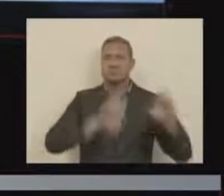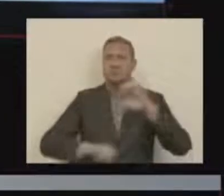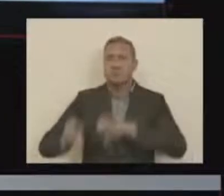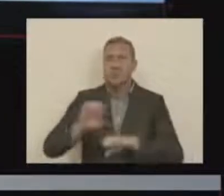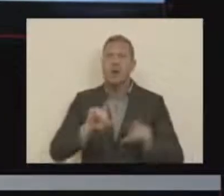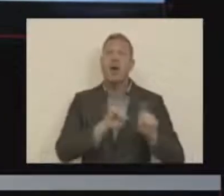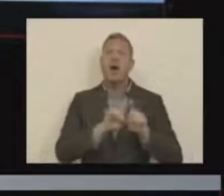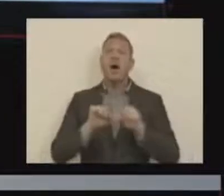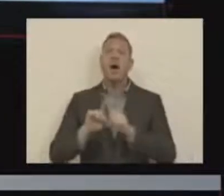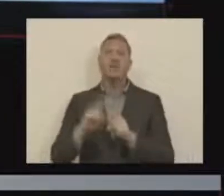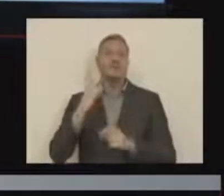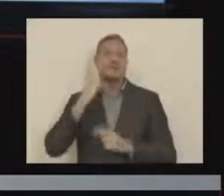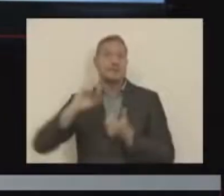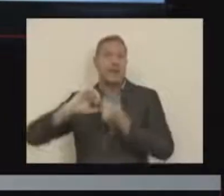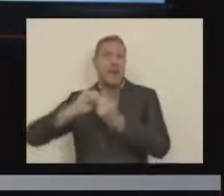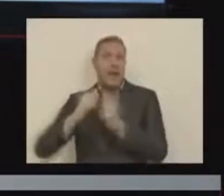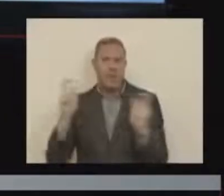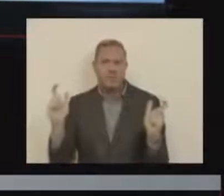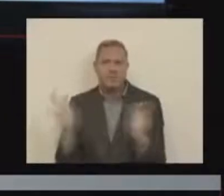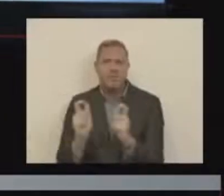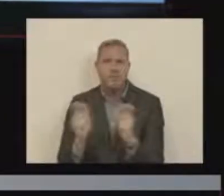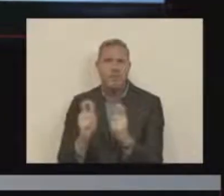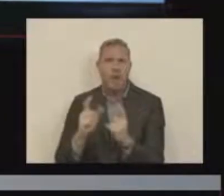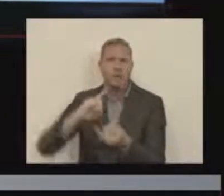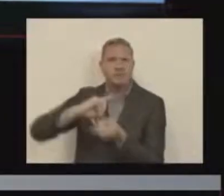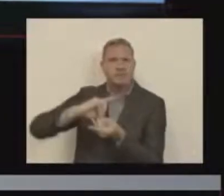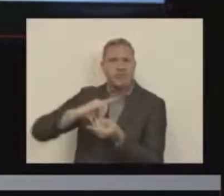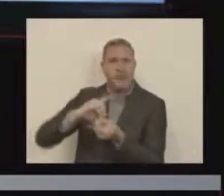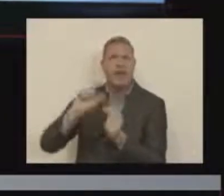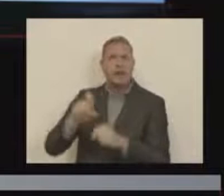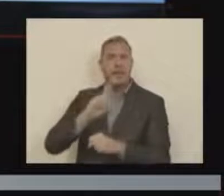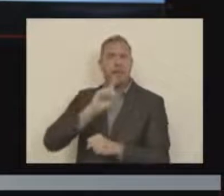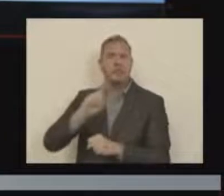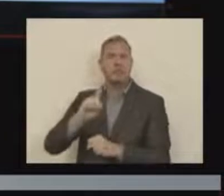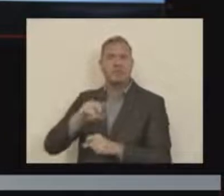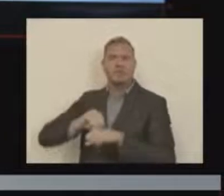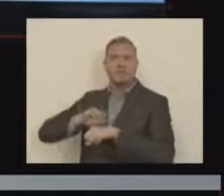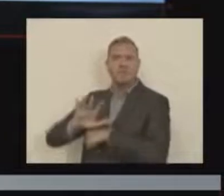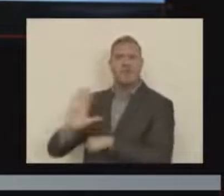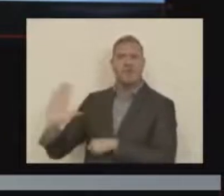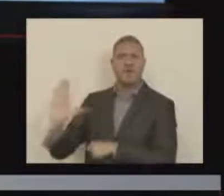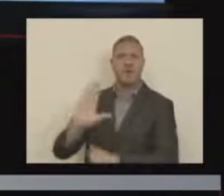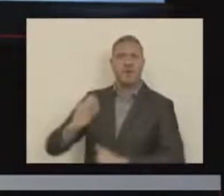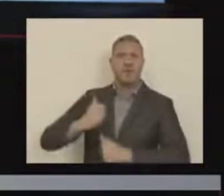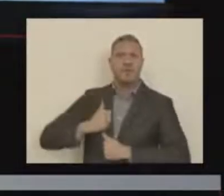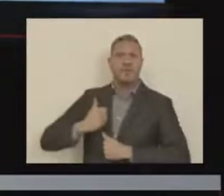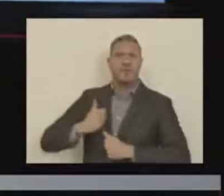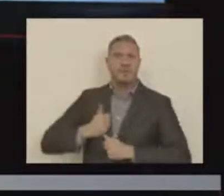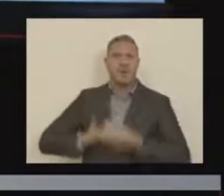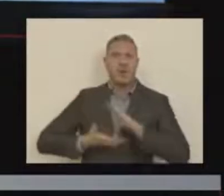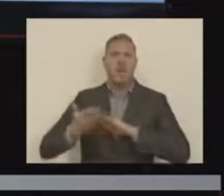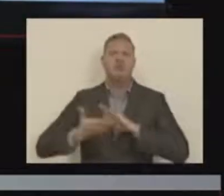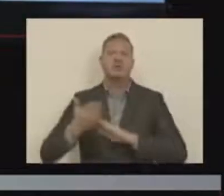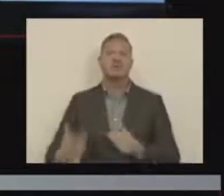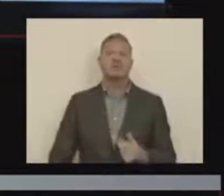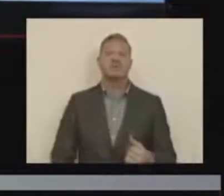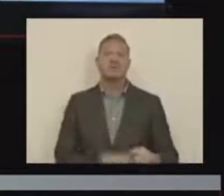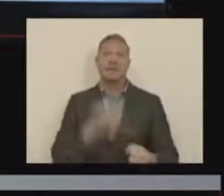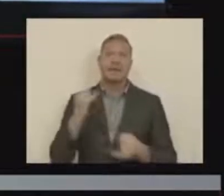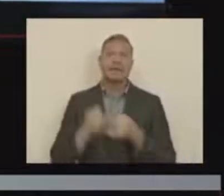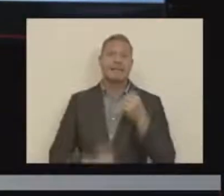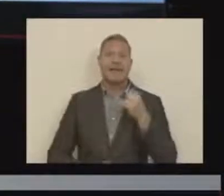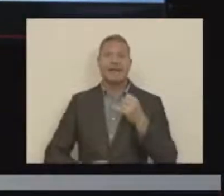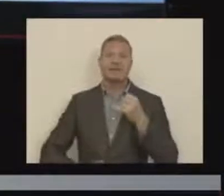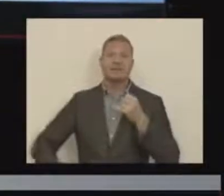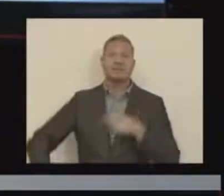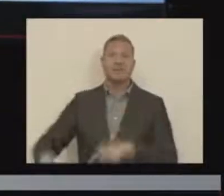how small satellites can provide a meaningful contribution to the country's military operations. Last, but certainly not least, LauncherOne has on